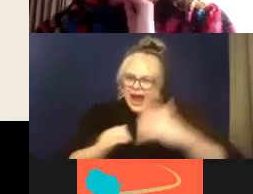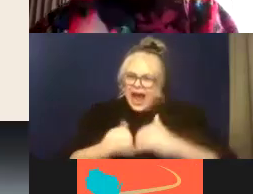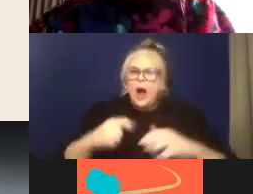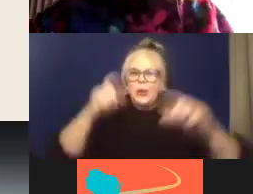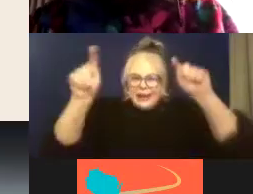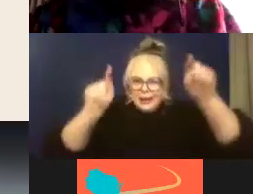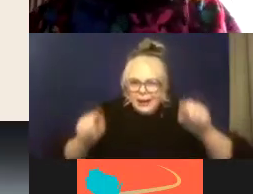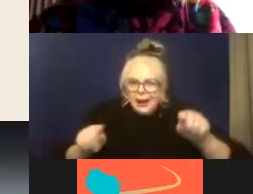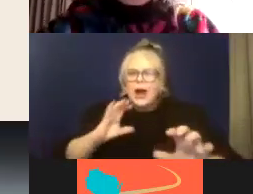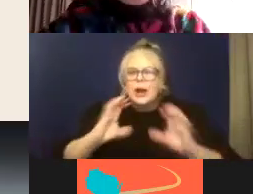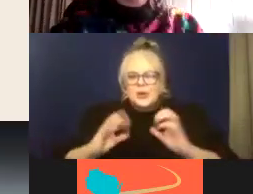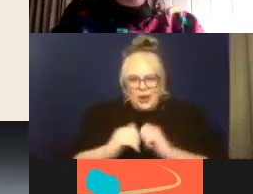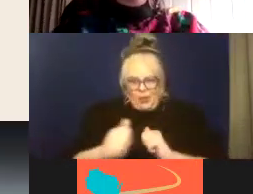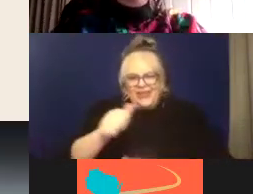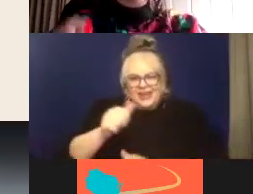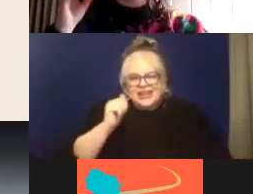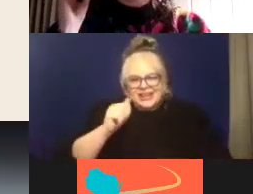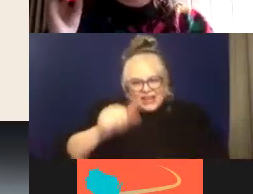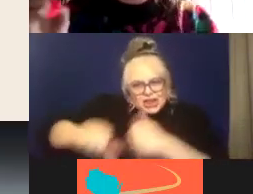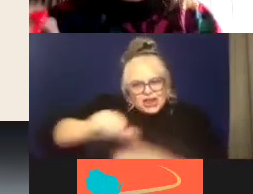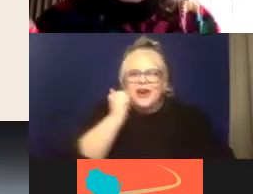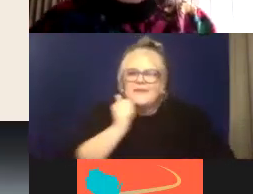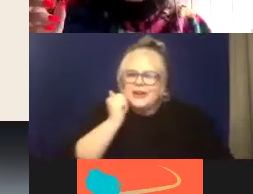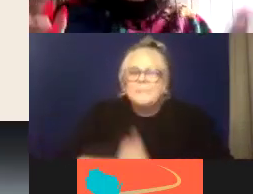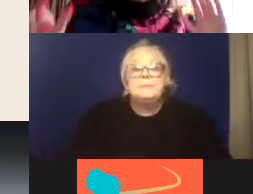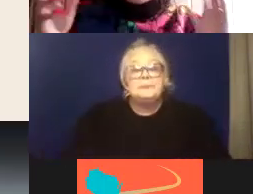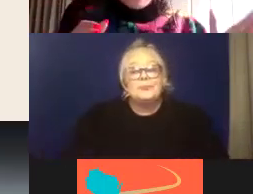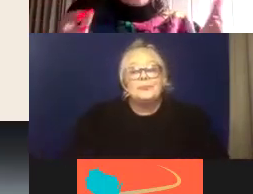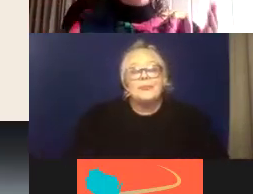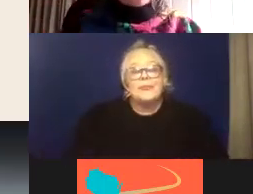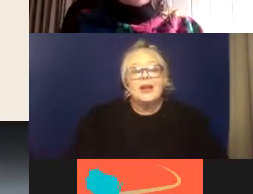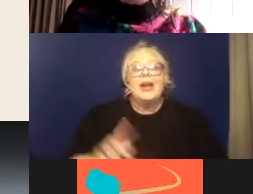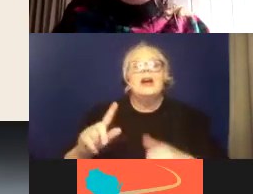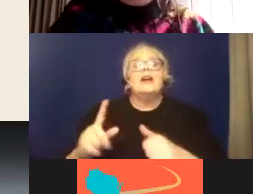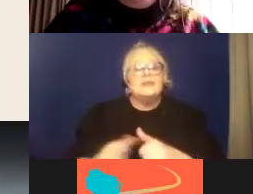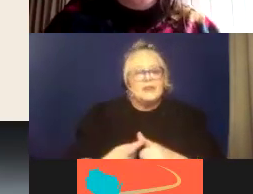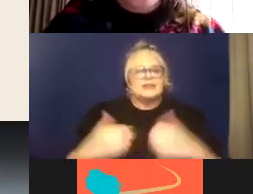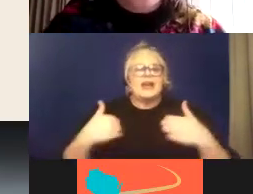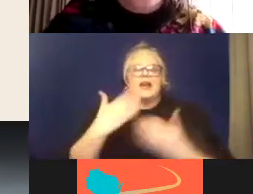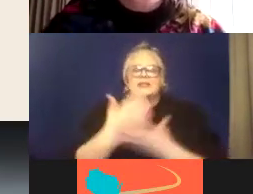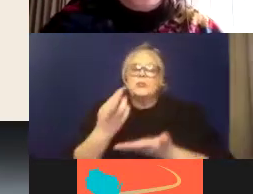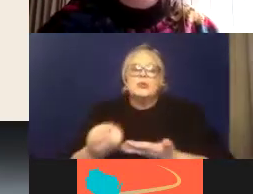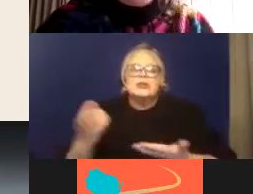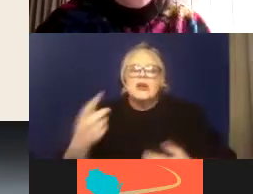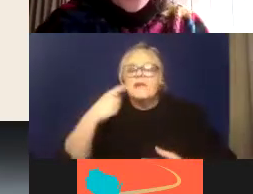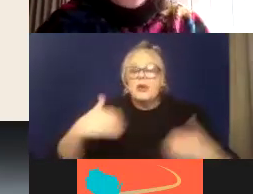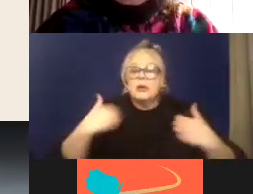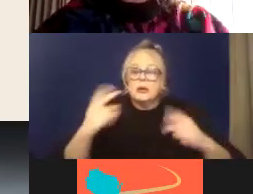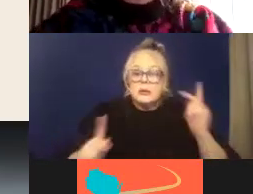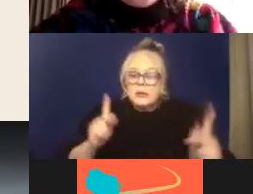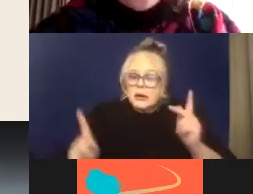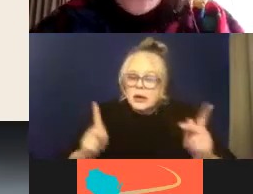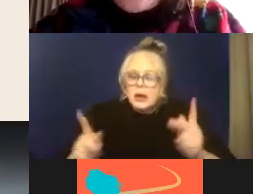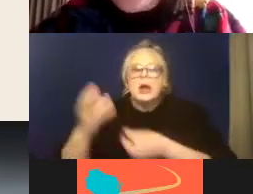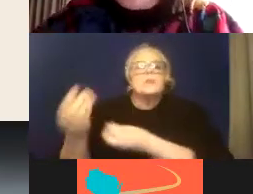So first up, we have some resources in our tool for youth, providers, and families focused on teaching and understanding media bias